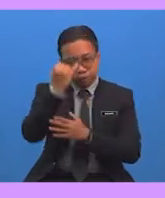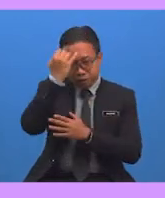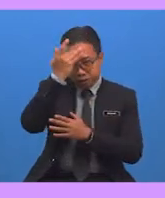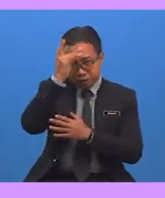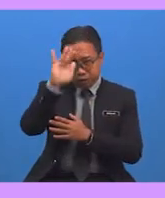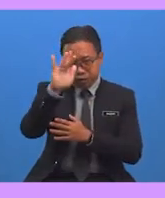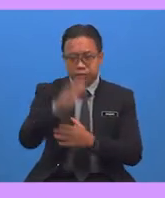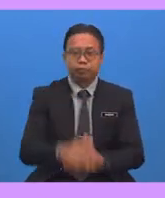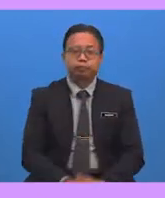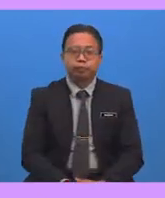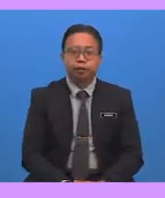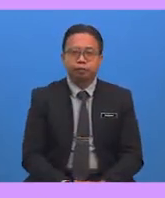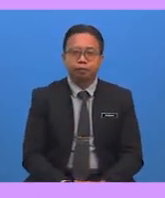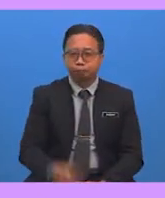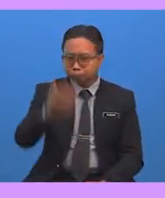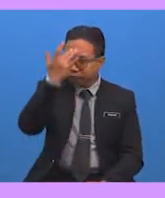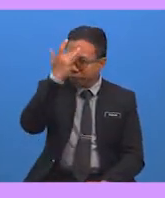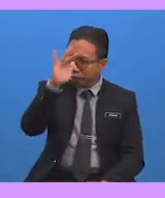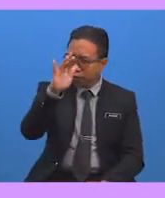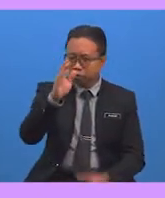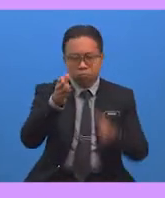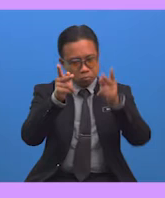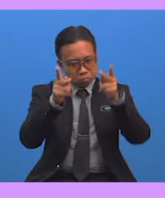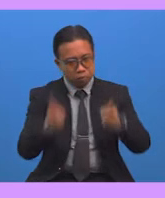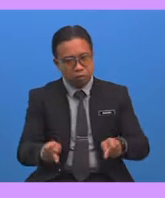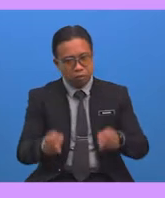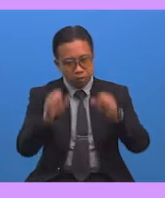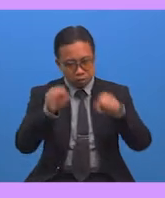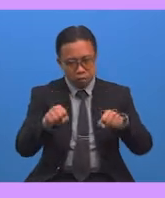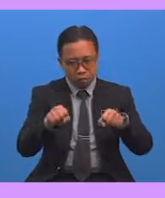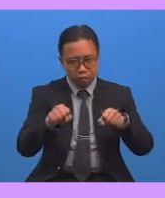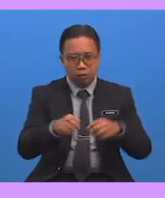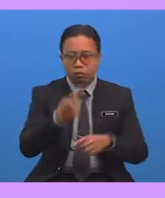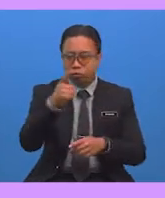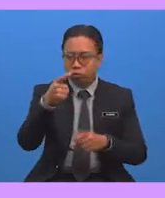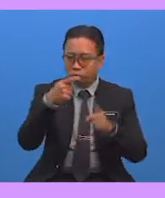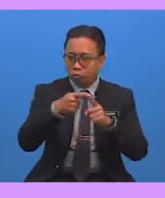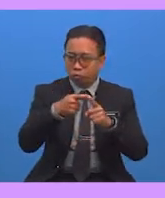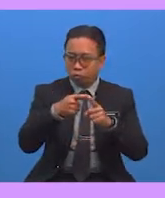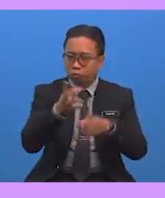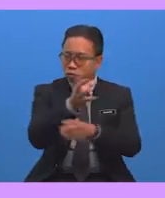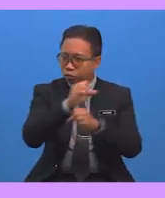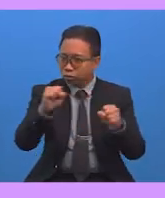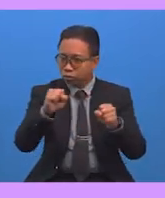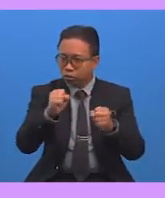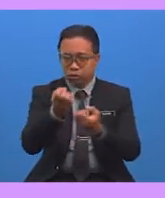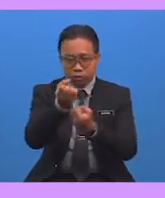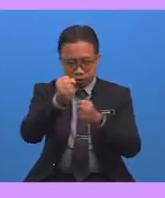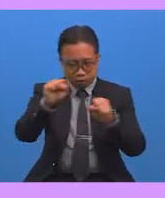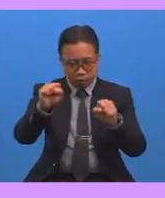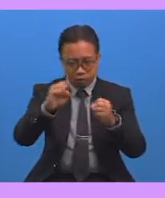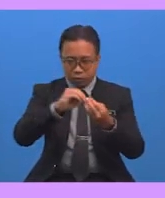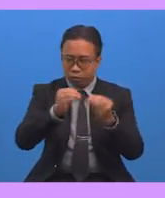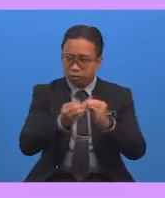intelligence. An intelligent person would have the ability to solve problems, have